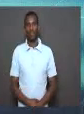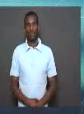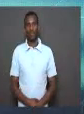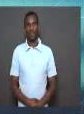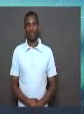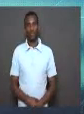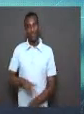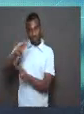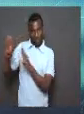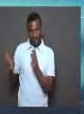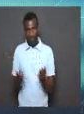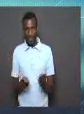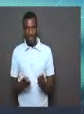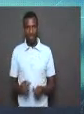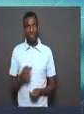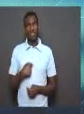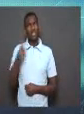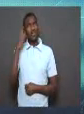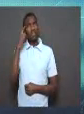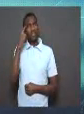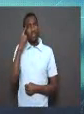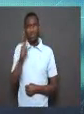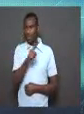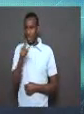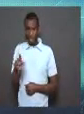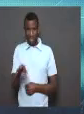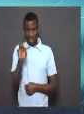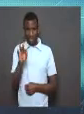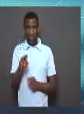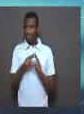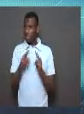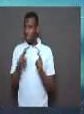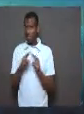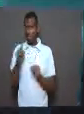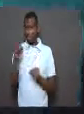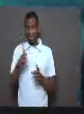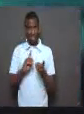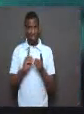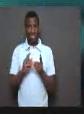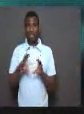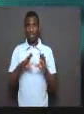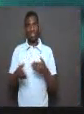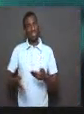Welcome back. I imagine you found this simple enough to define.